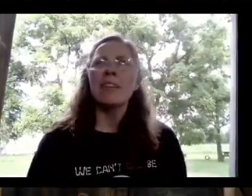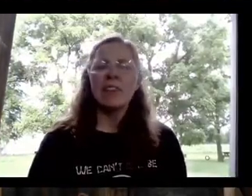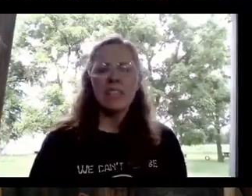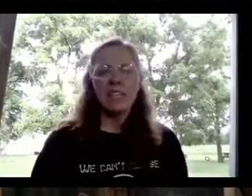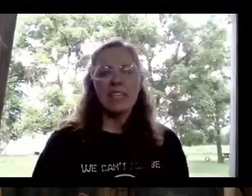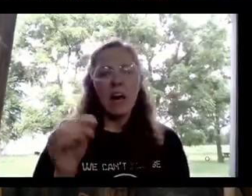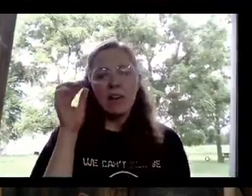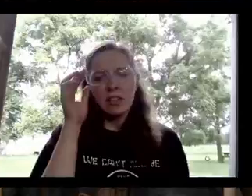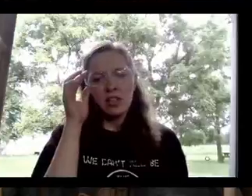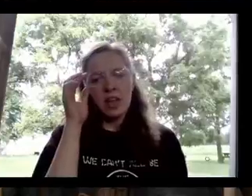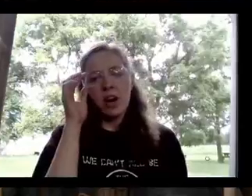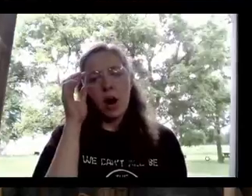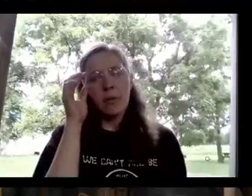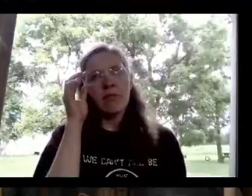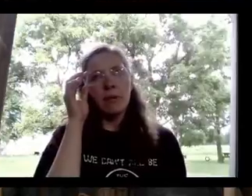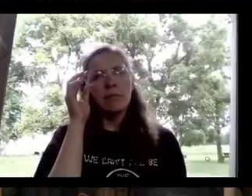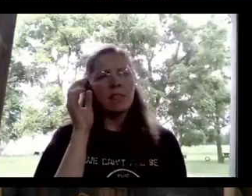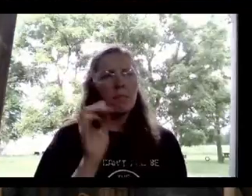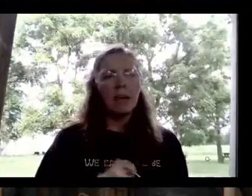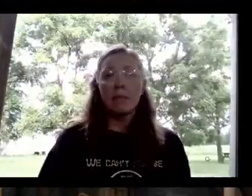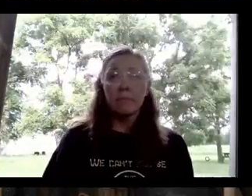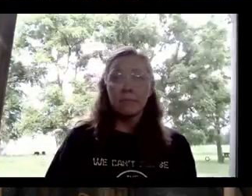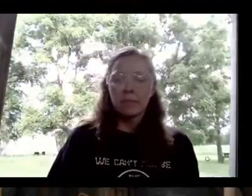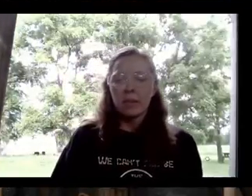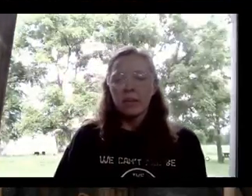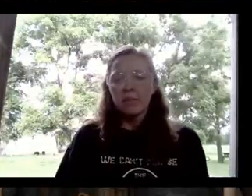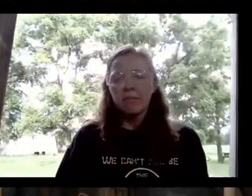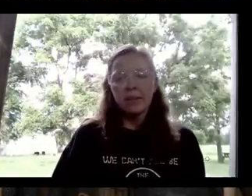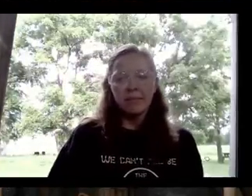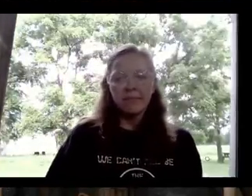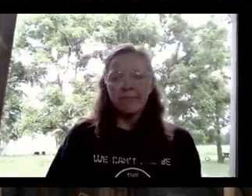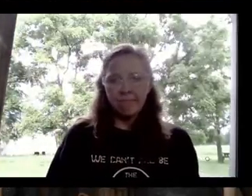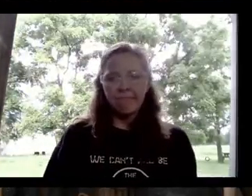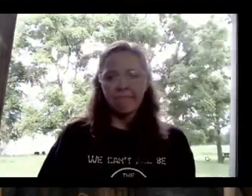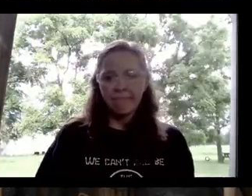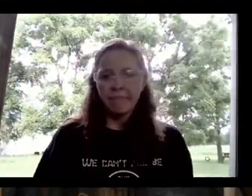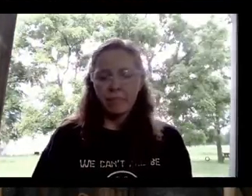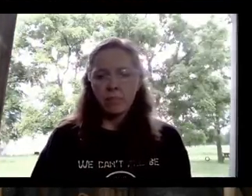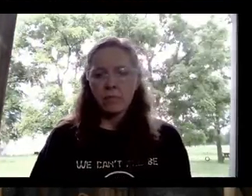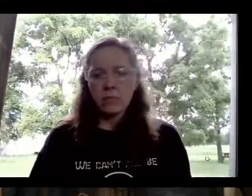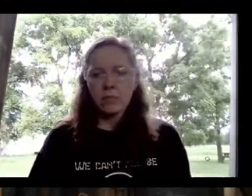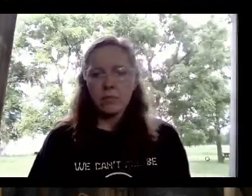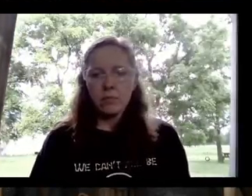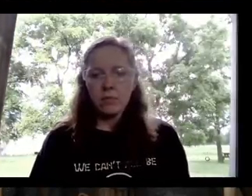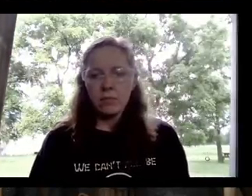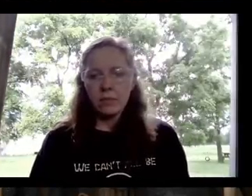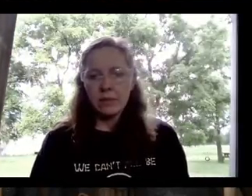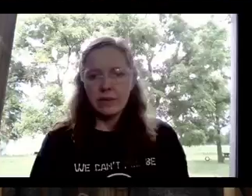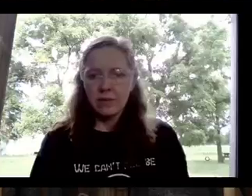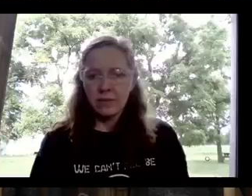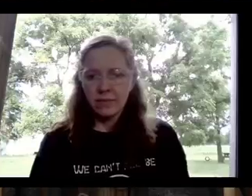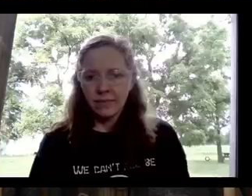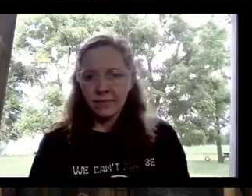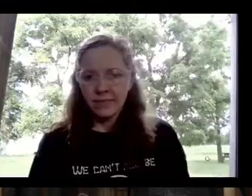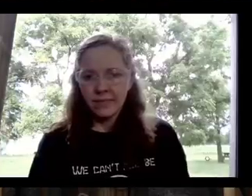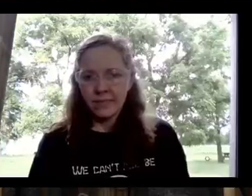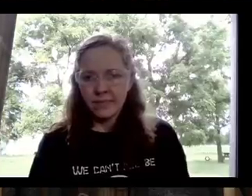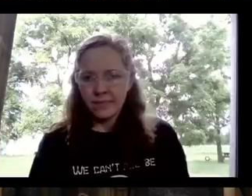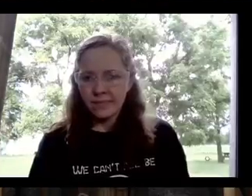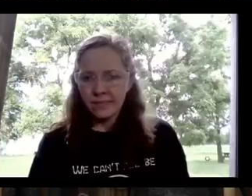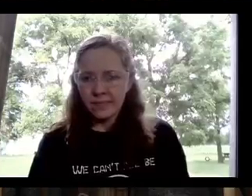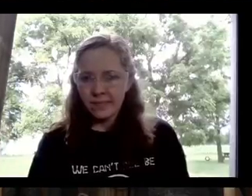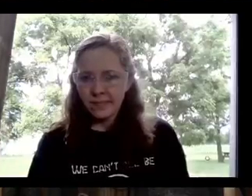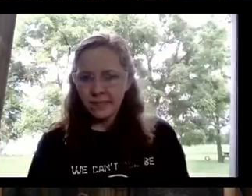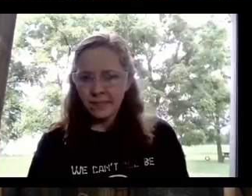I believe he said he salvaged the copper from something. Okay, quarter by half. Mm-hmm. Yeah, I'd be interested in that.